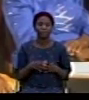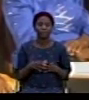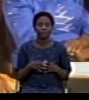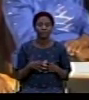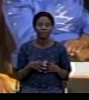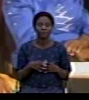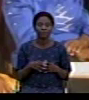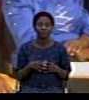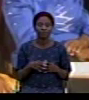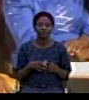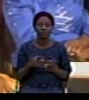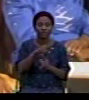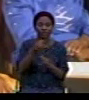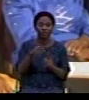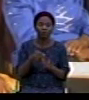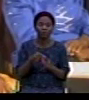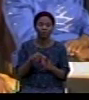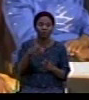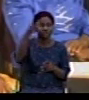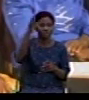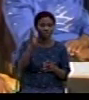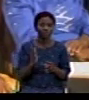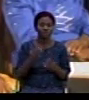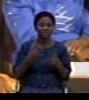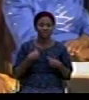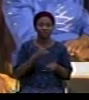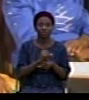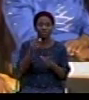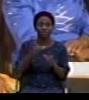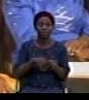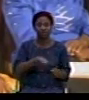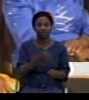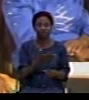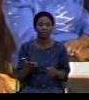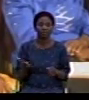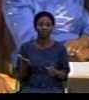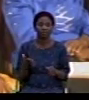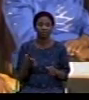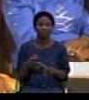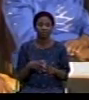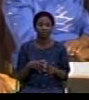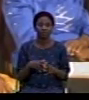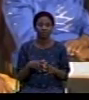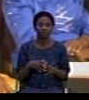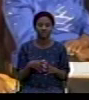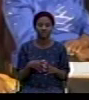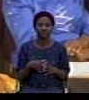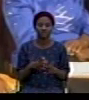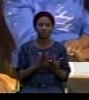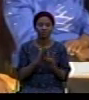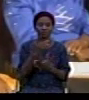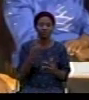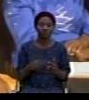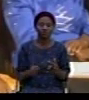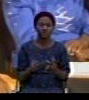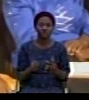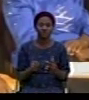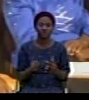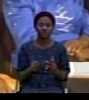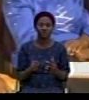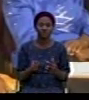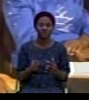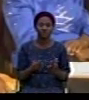when God is at work, every other thing holds on. During the edition of the Divine